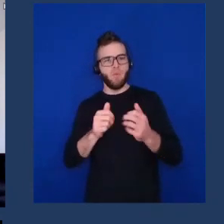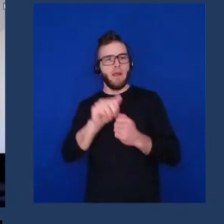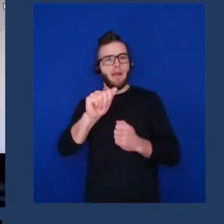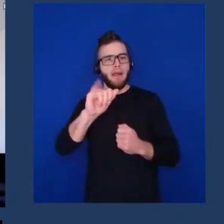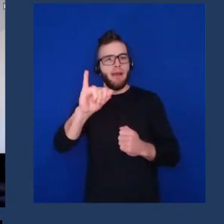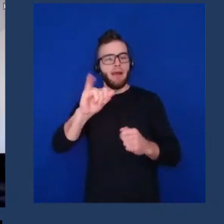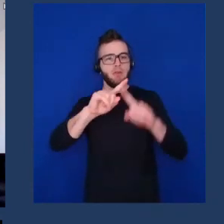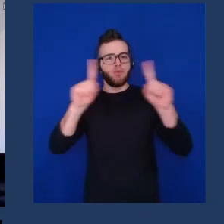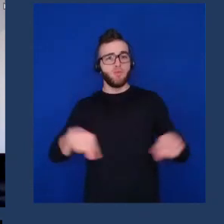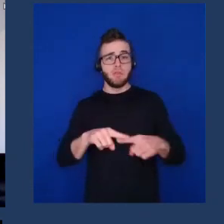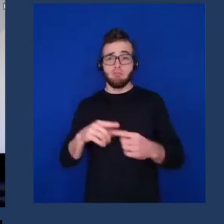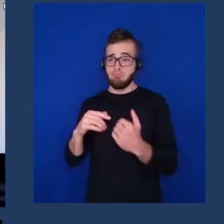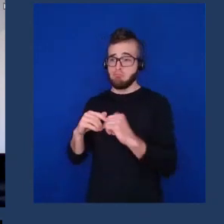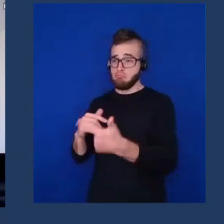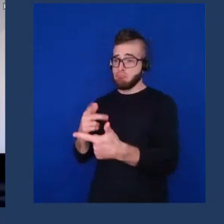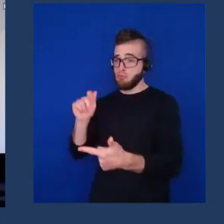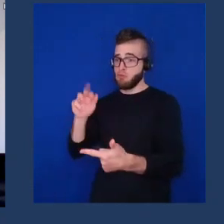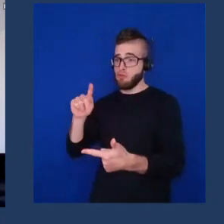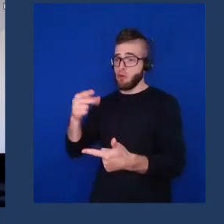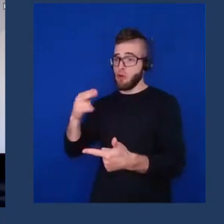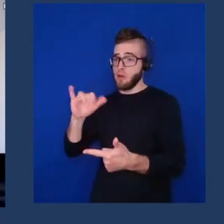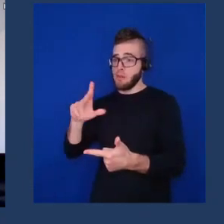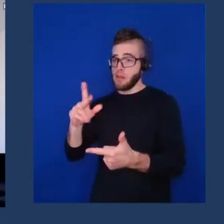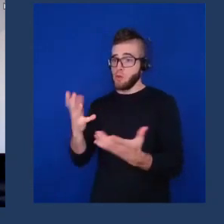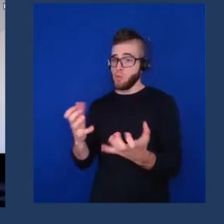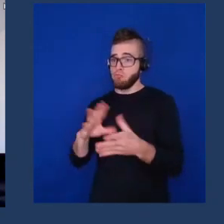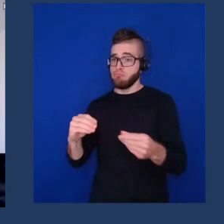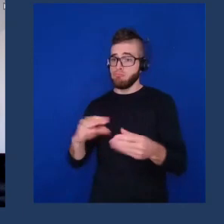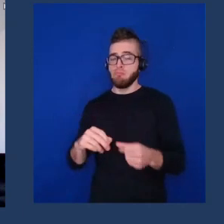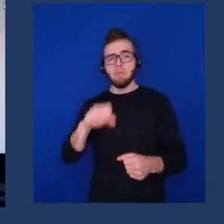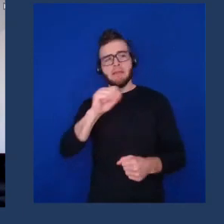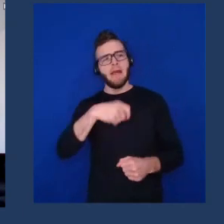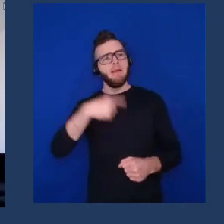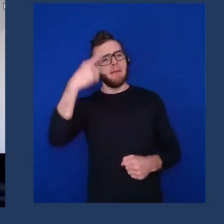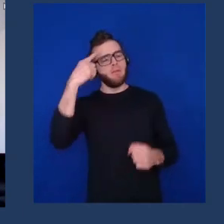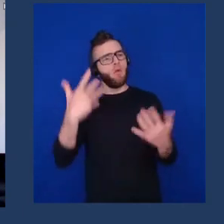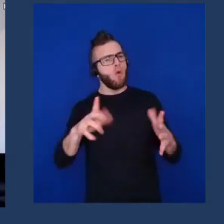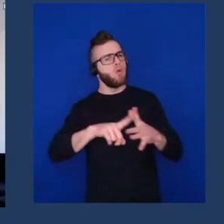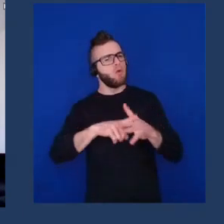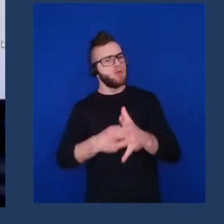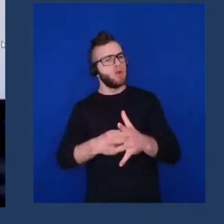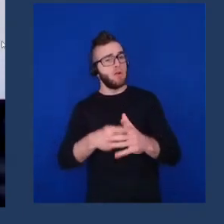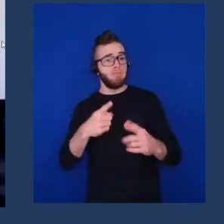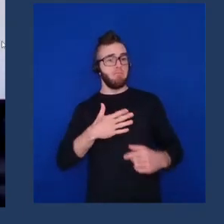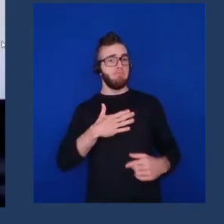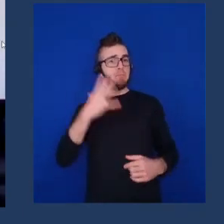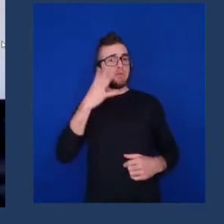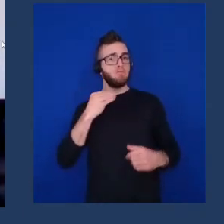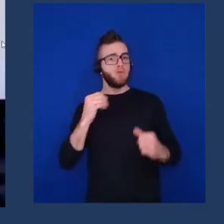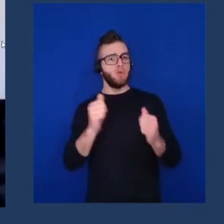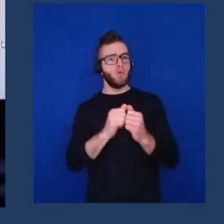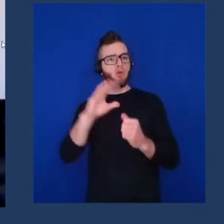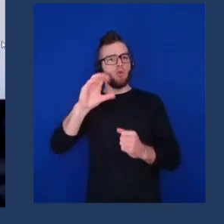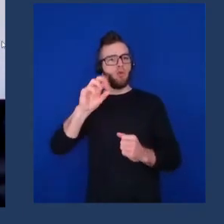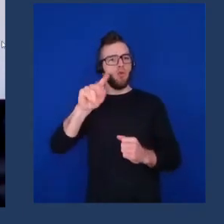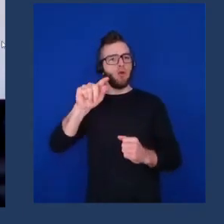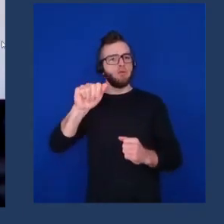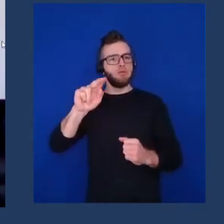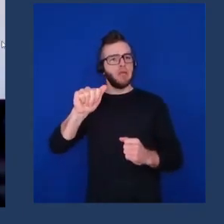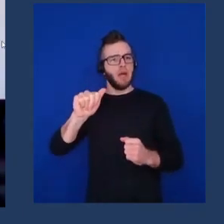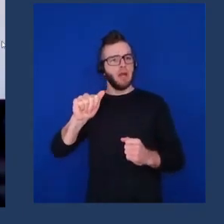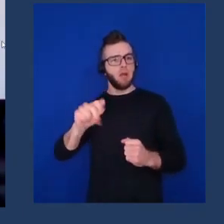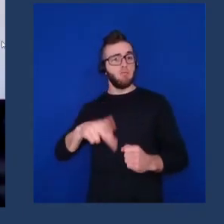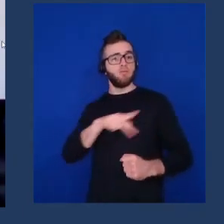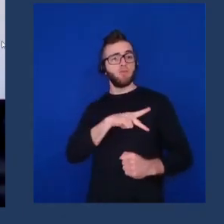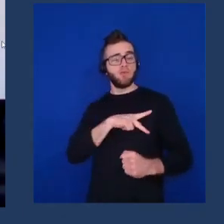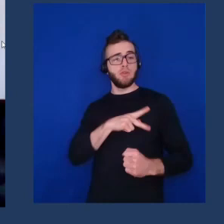already starting to see some of that. And I can speak to my experience working on the Cortana team, which is our personal assistant, where, so speech and audio, for